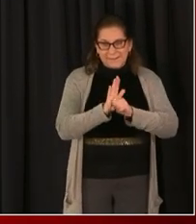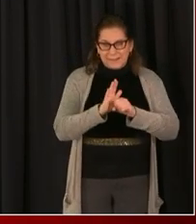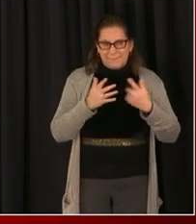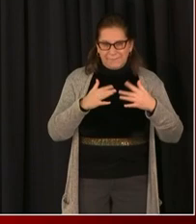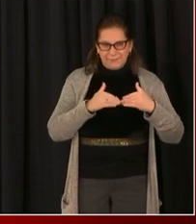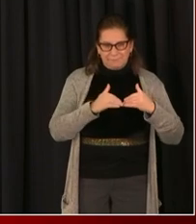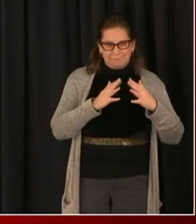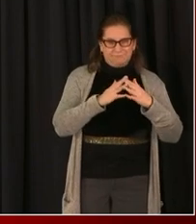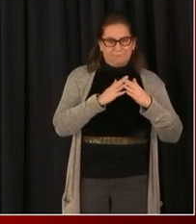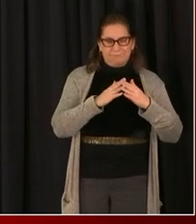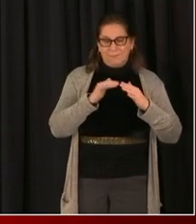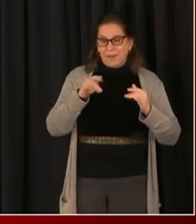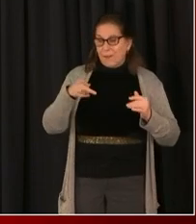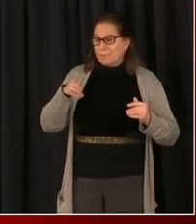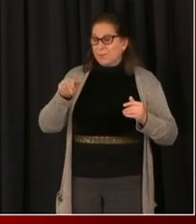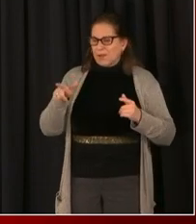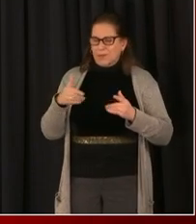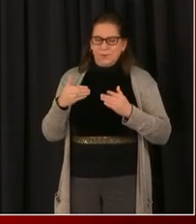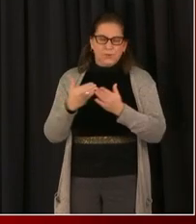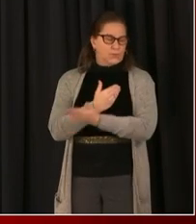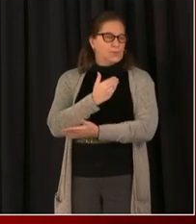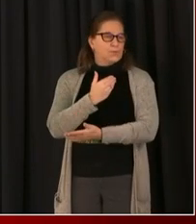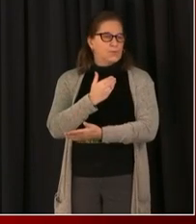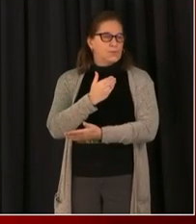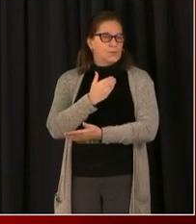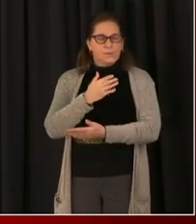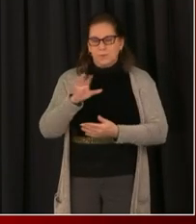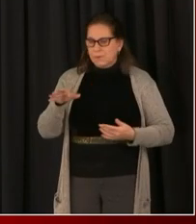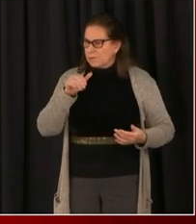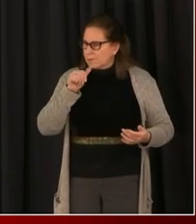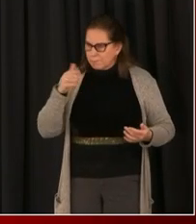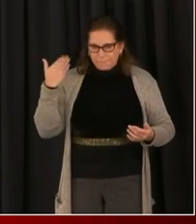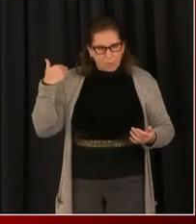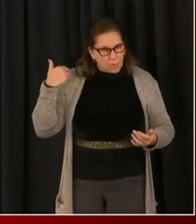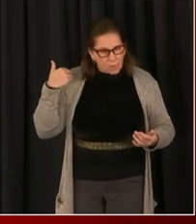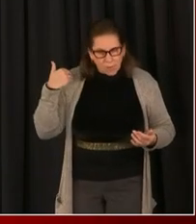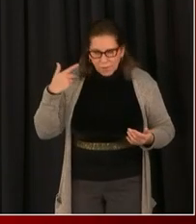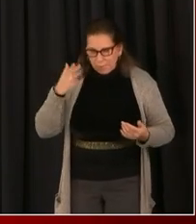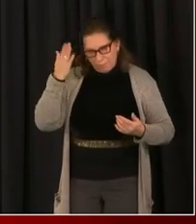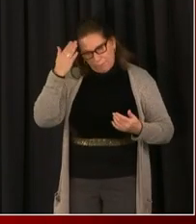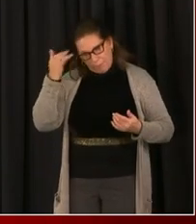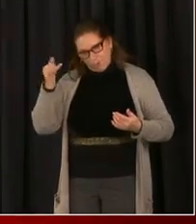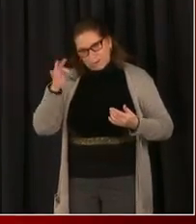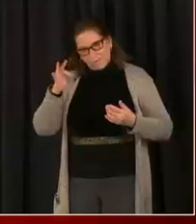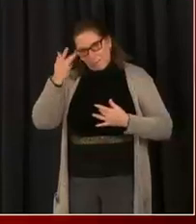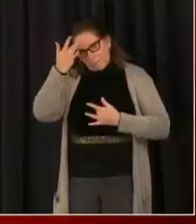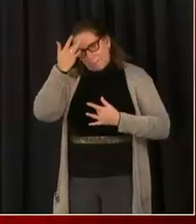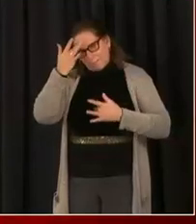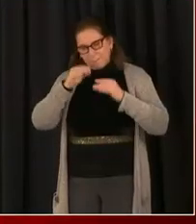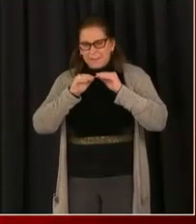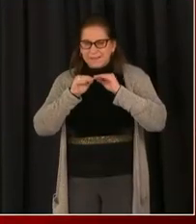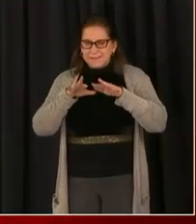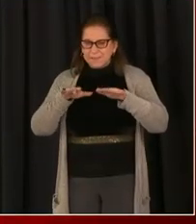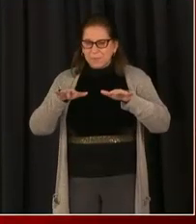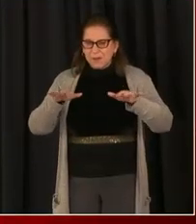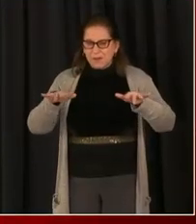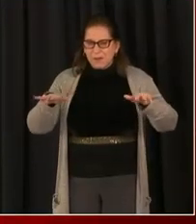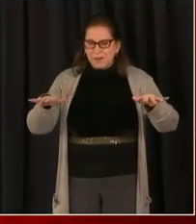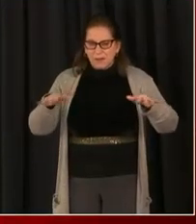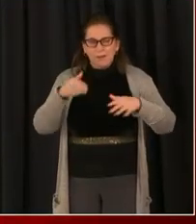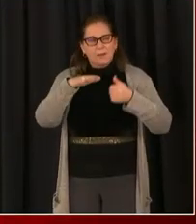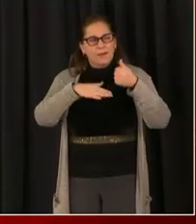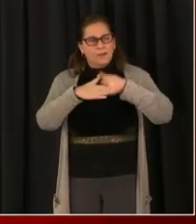prior to the pandemic. It was authorized and created under the CARES Act. There may have been